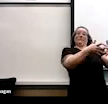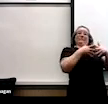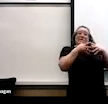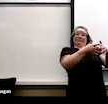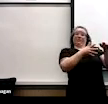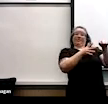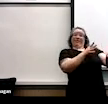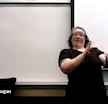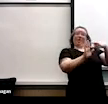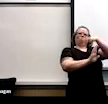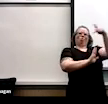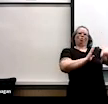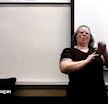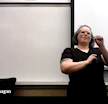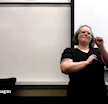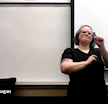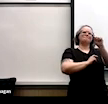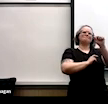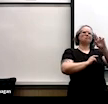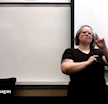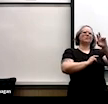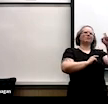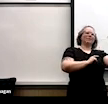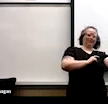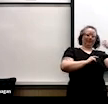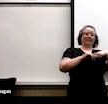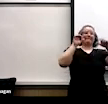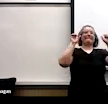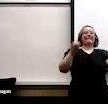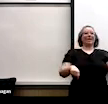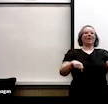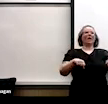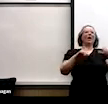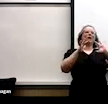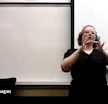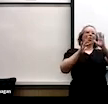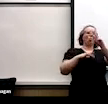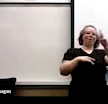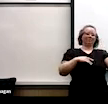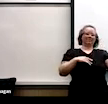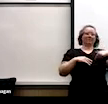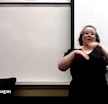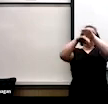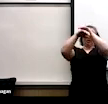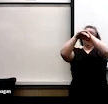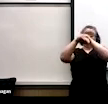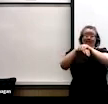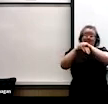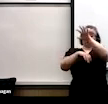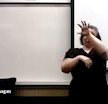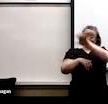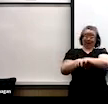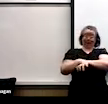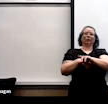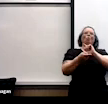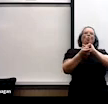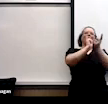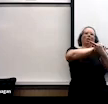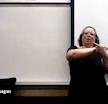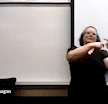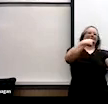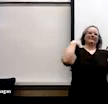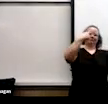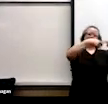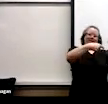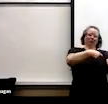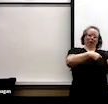Because more and more, and I think this is where it becomes trickier, I think what Sohail is saying also, with families that don't speak English, right? We have to have an Sure. interpreter, because then there's the nuances are For being sure. lost